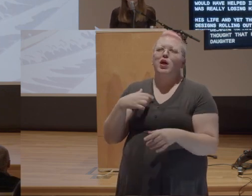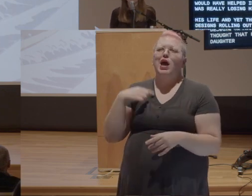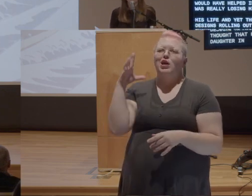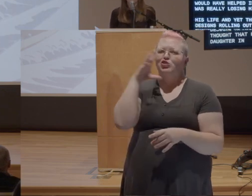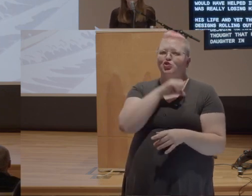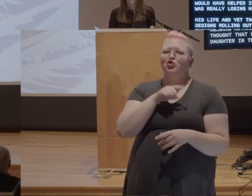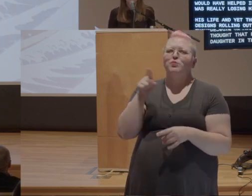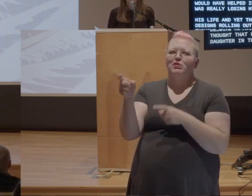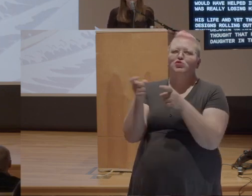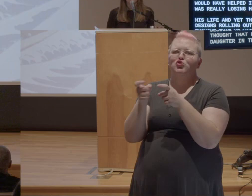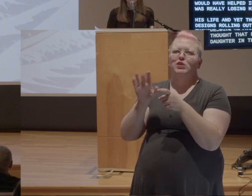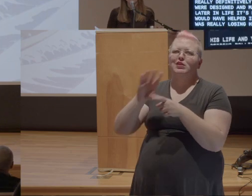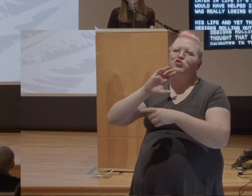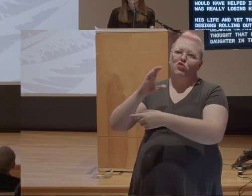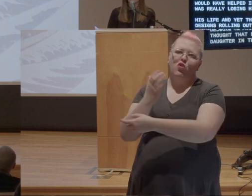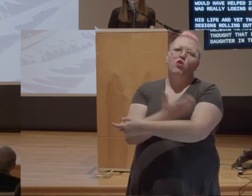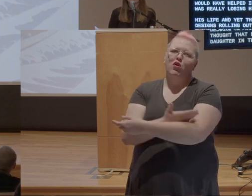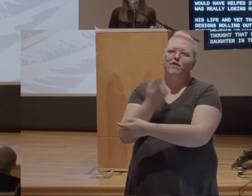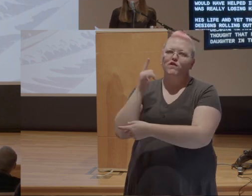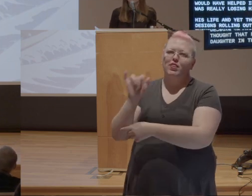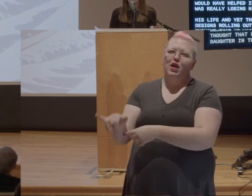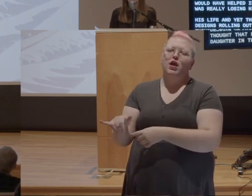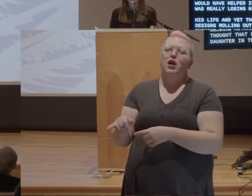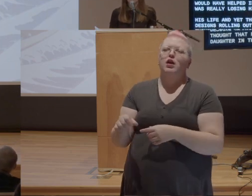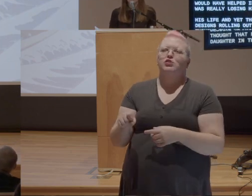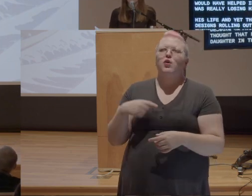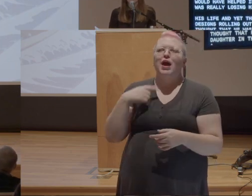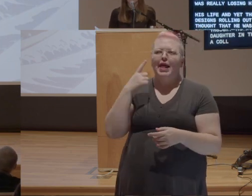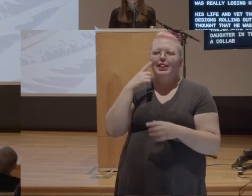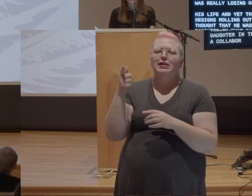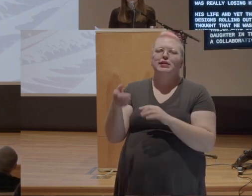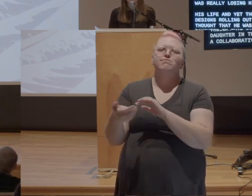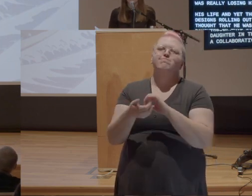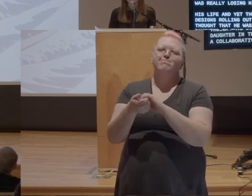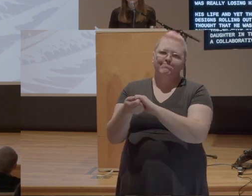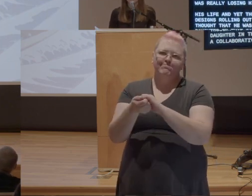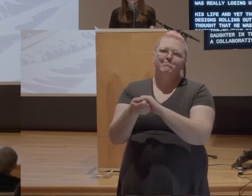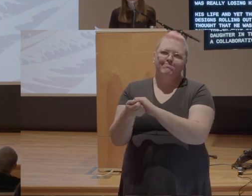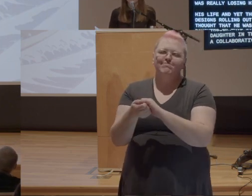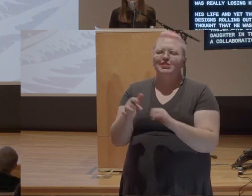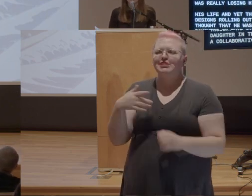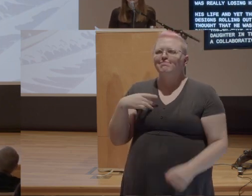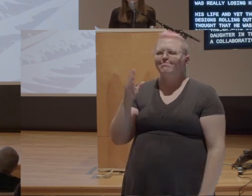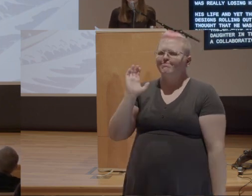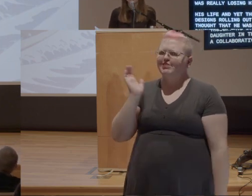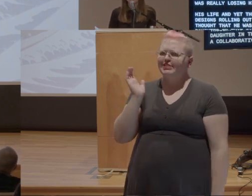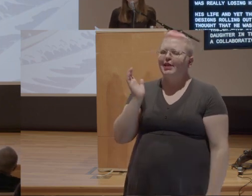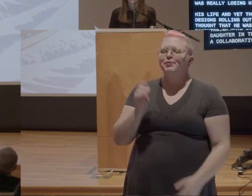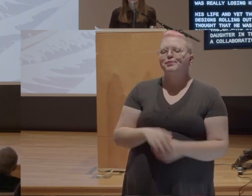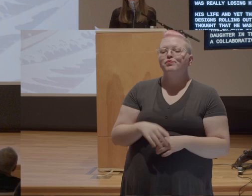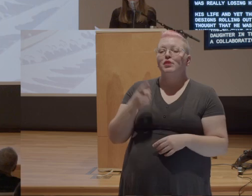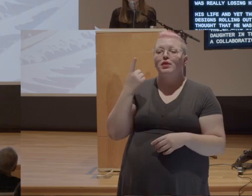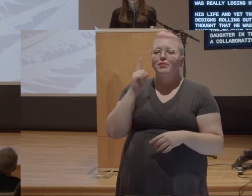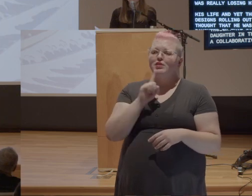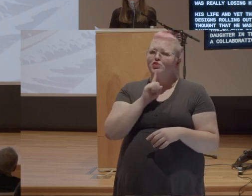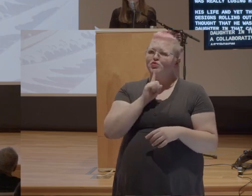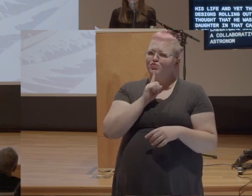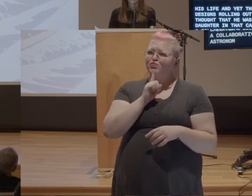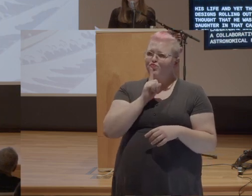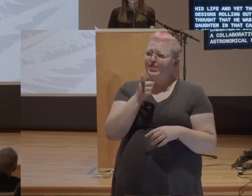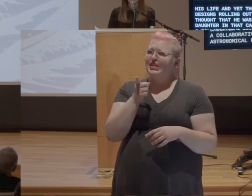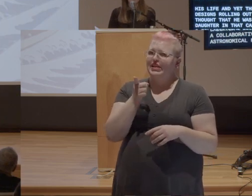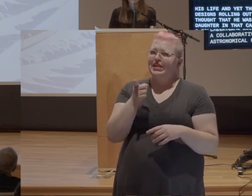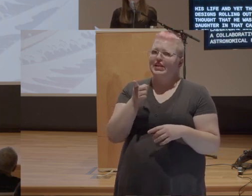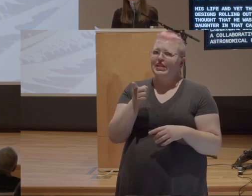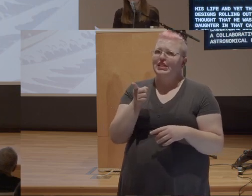that case. So there is some evidence of a collaborative process because it is a truly astronomical number of designs